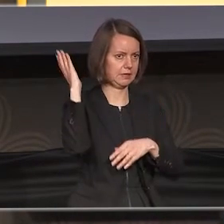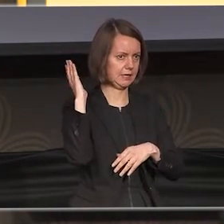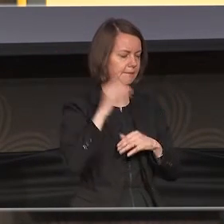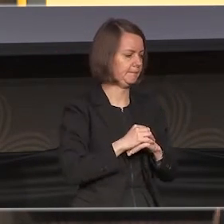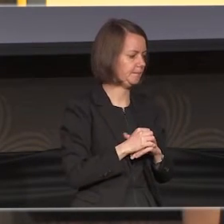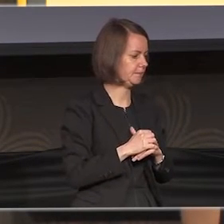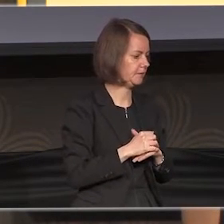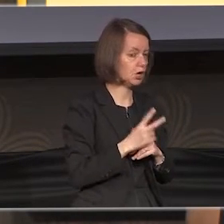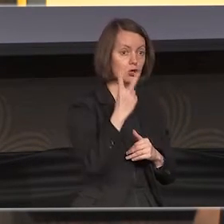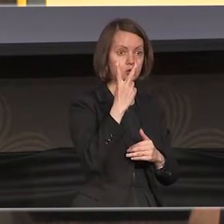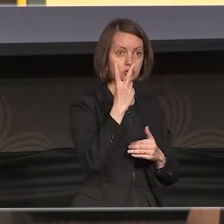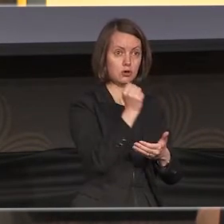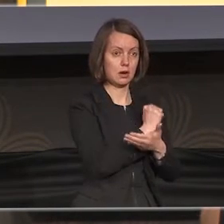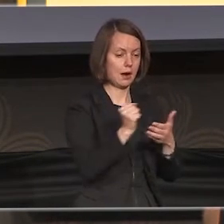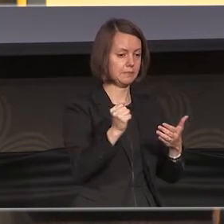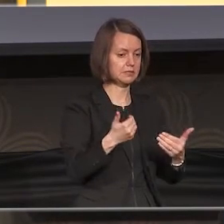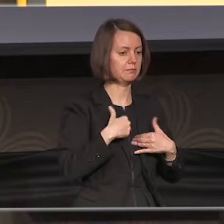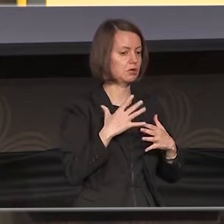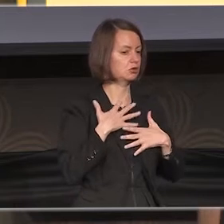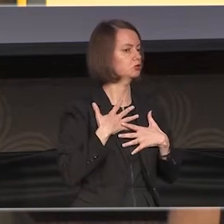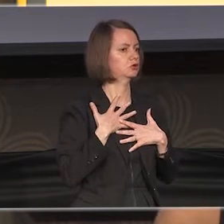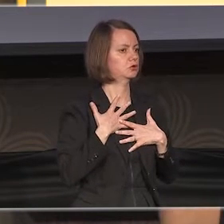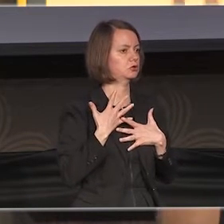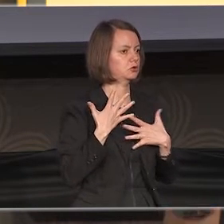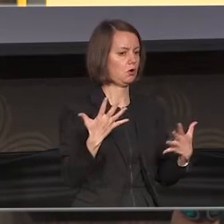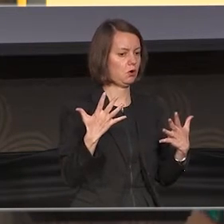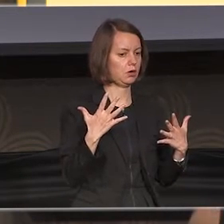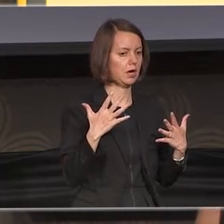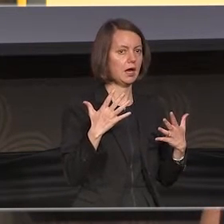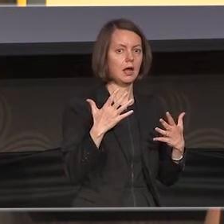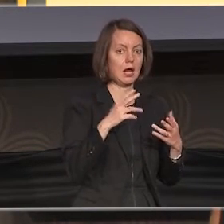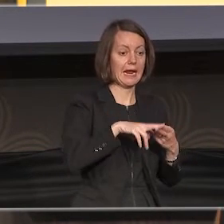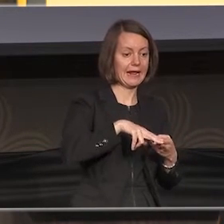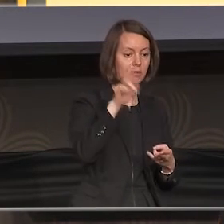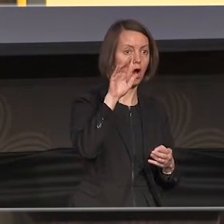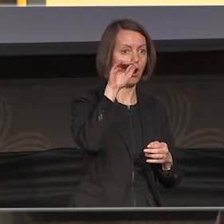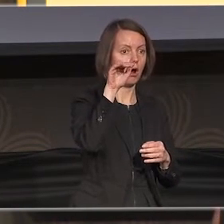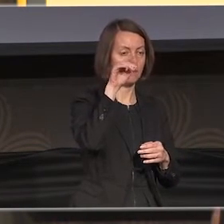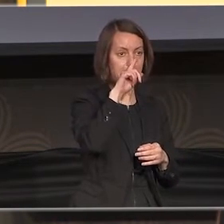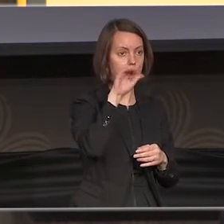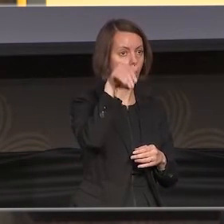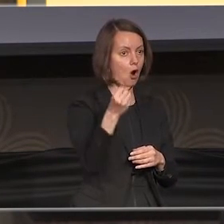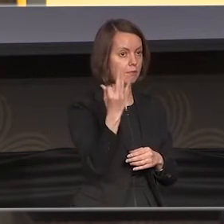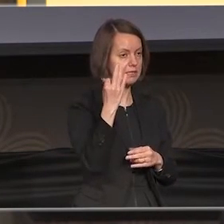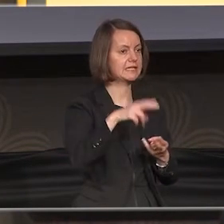couple that were most alarming to me, and that's where we've seen increases in homelessness. So there were